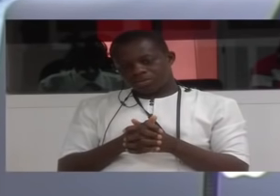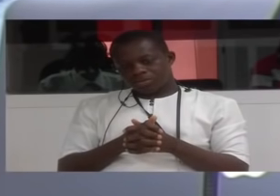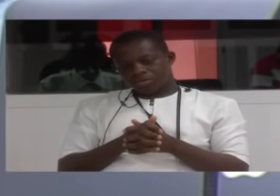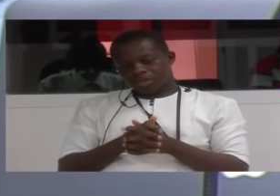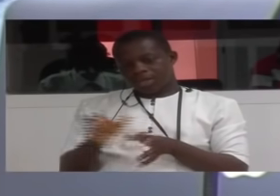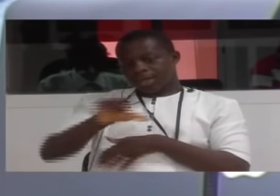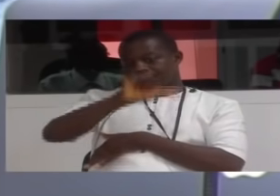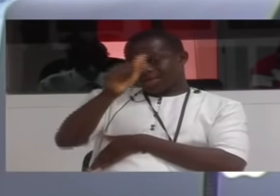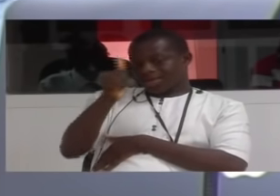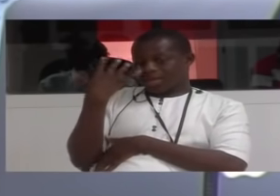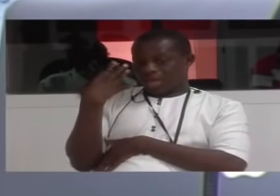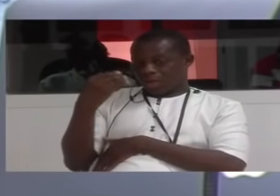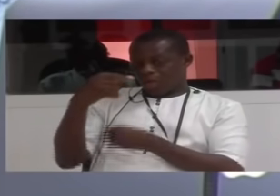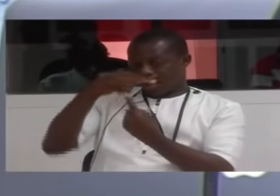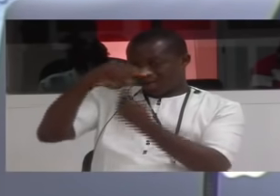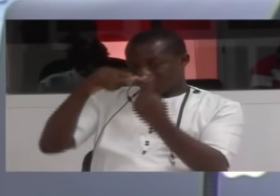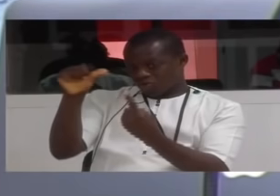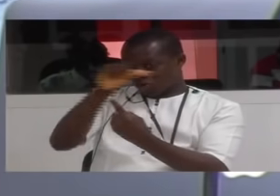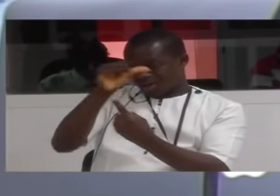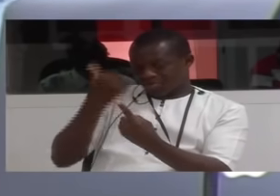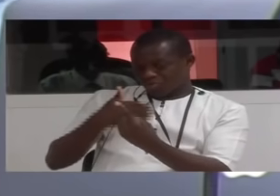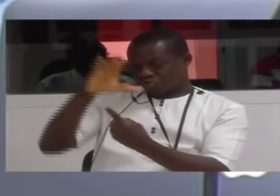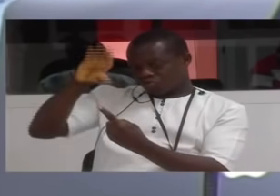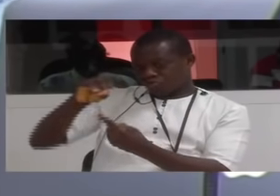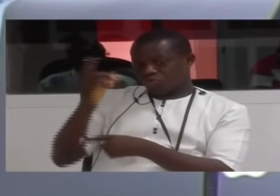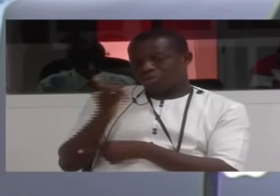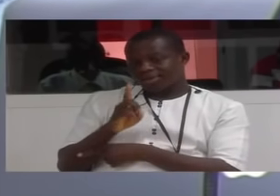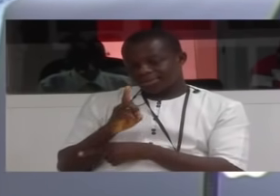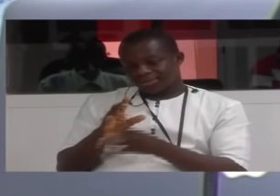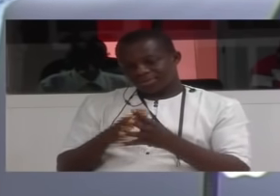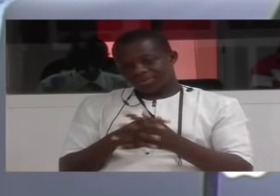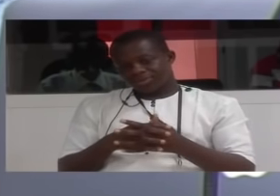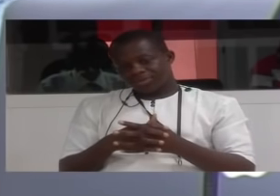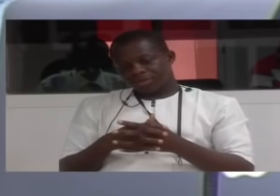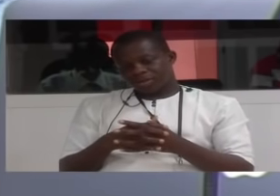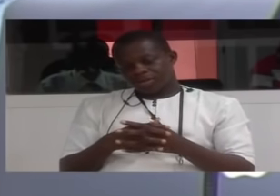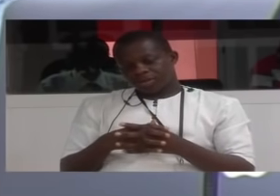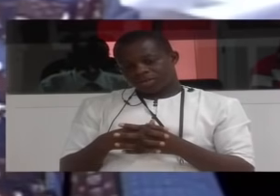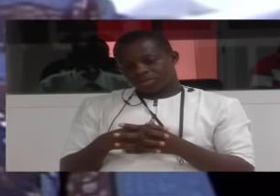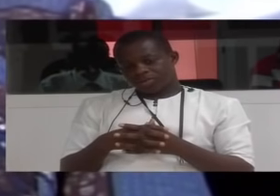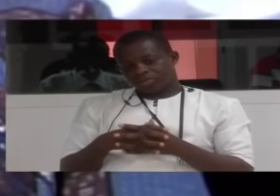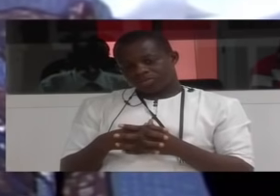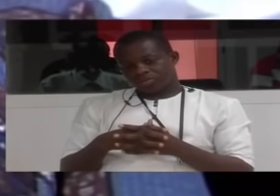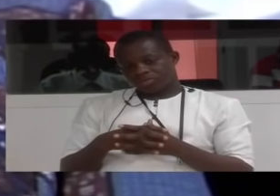And how about the others? What were they doing? Ñenen ñi lan la gaay doon di def ñi ngeen andal nonu.